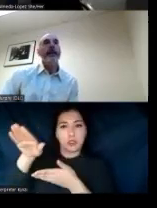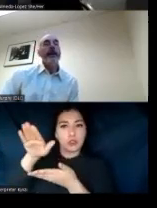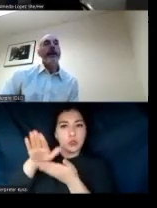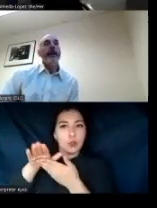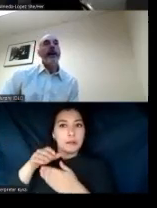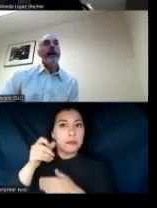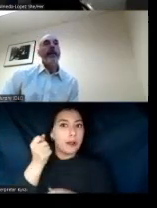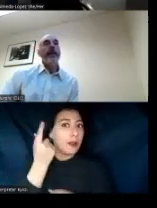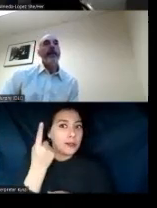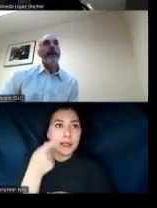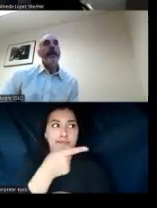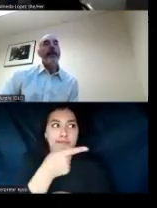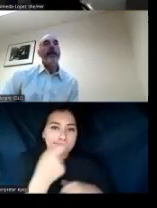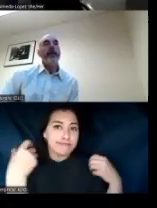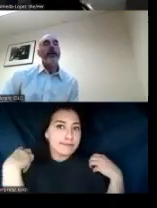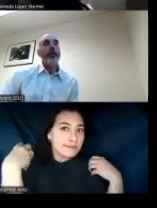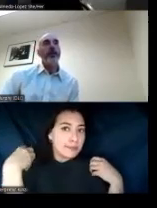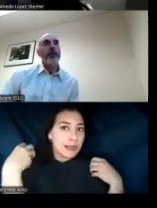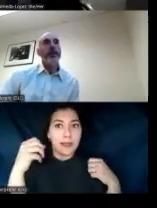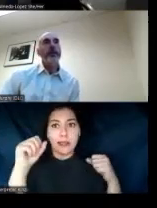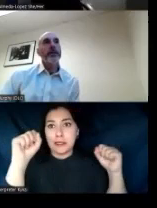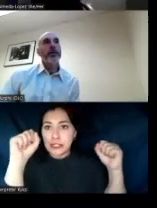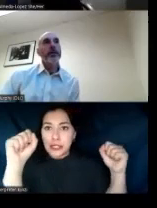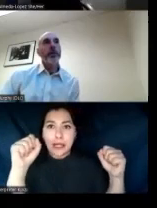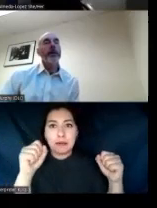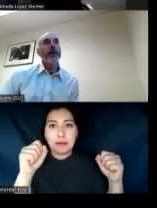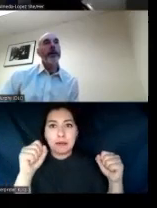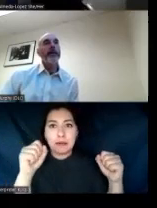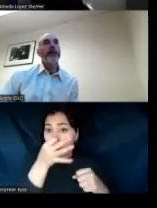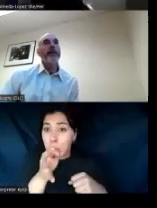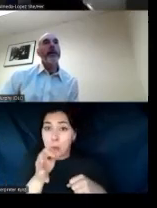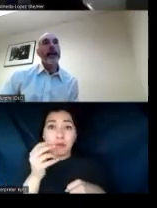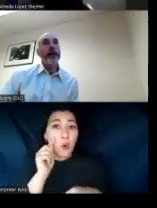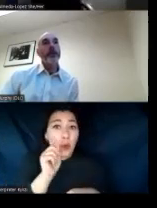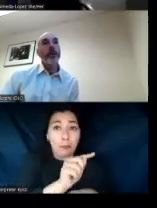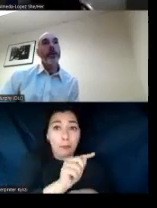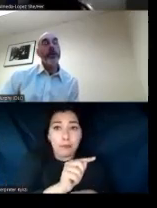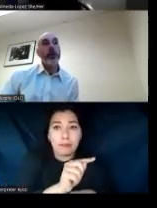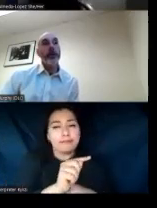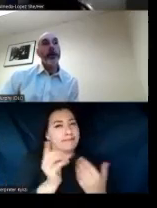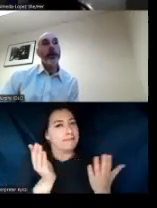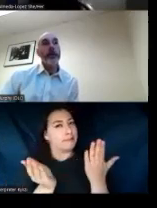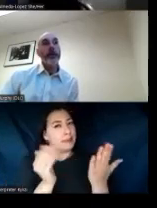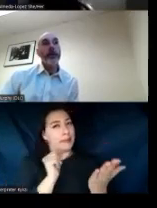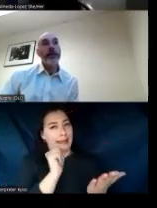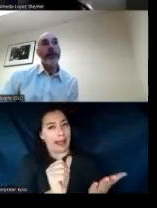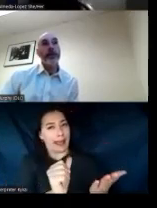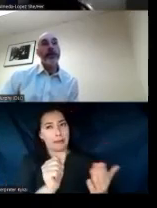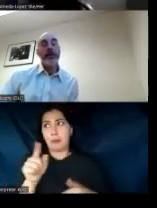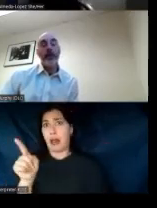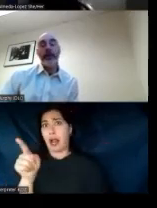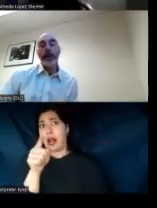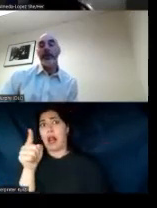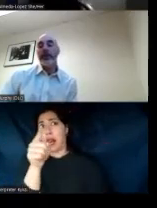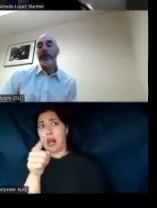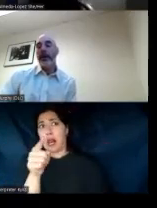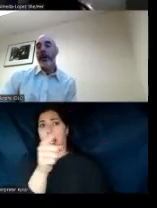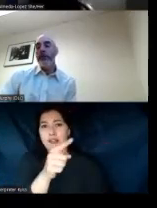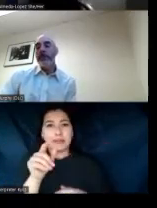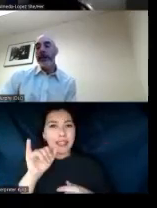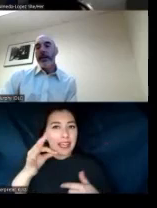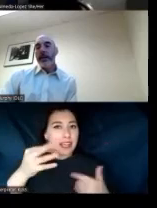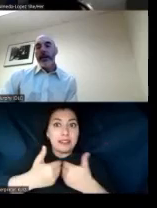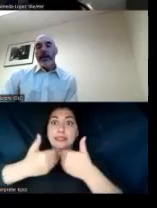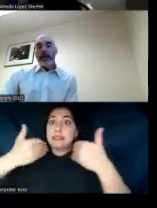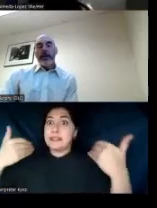necessarily the closest to the entrance to the polling place if it's a separate entrance.